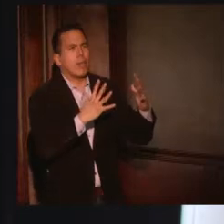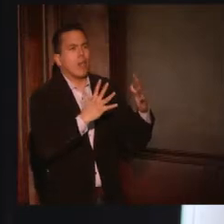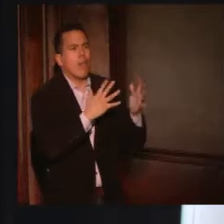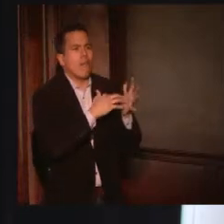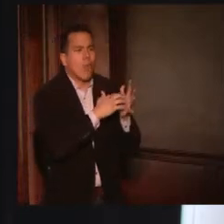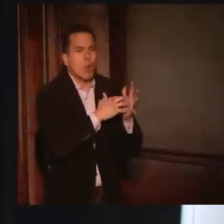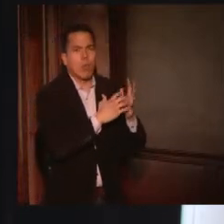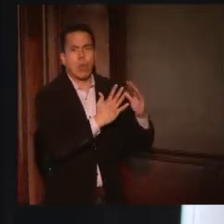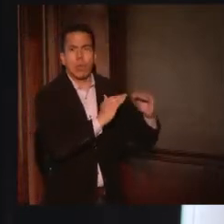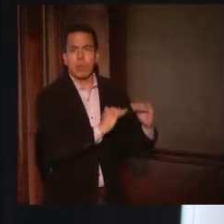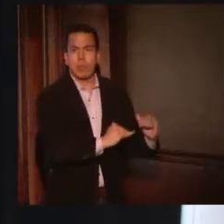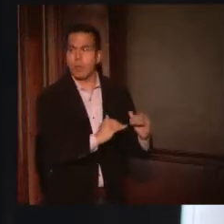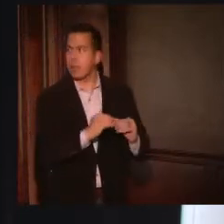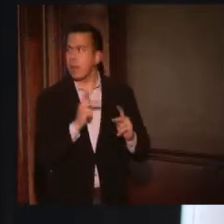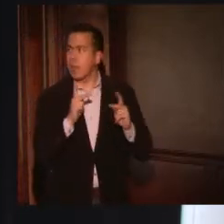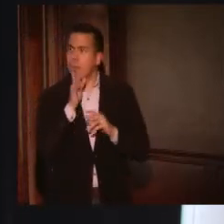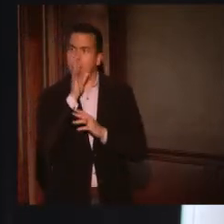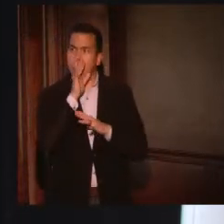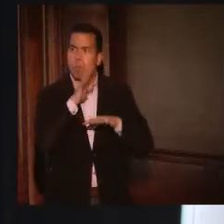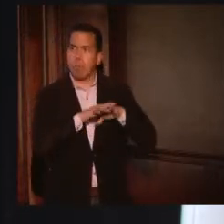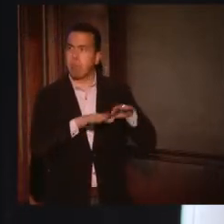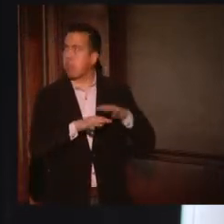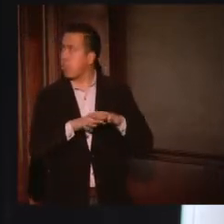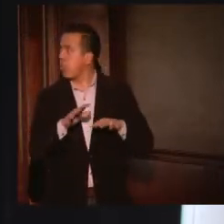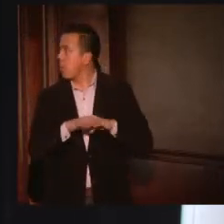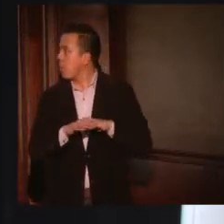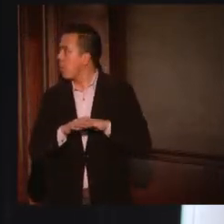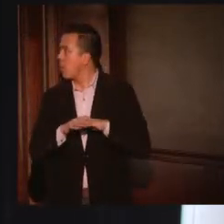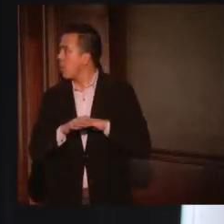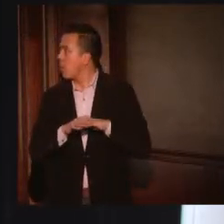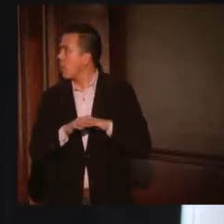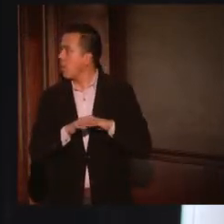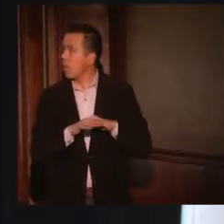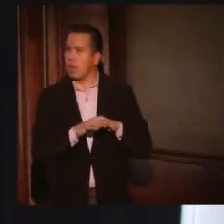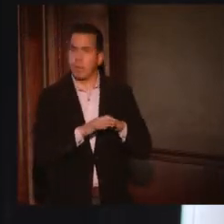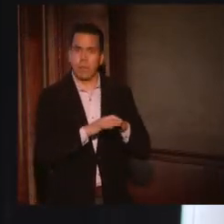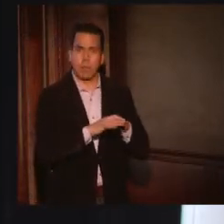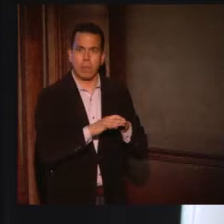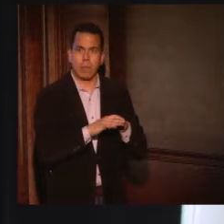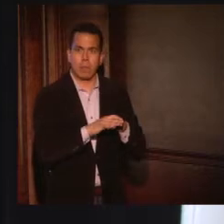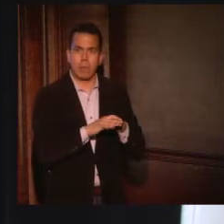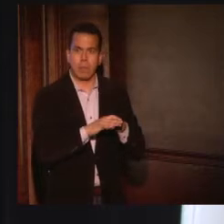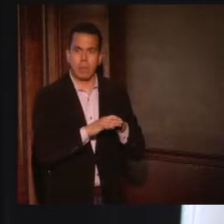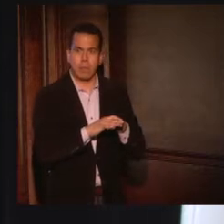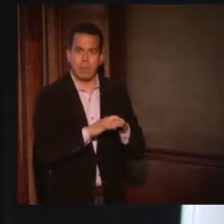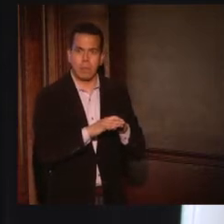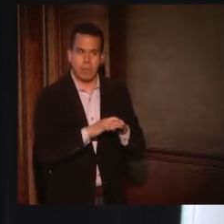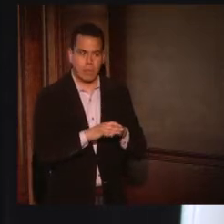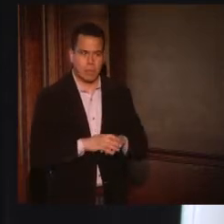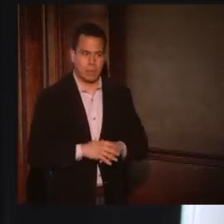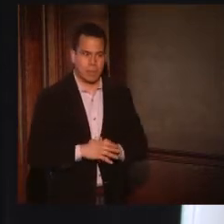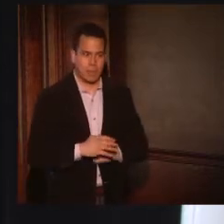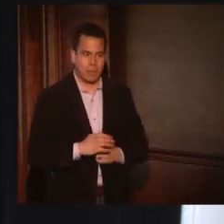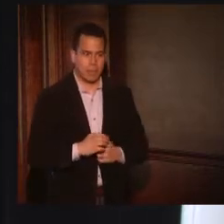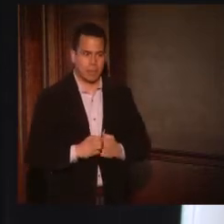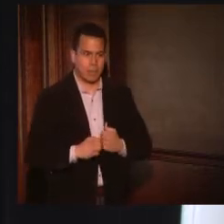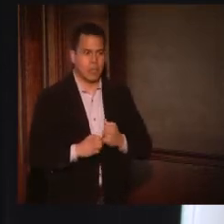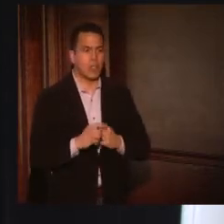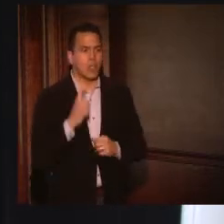familiar. Do you know what her name is? Oh, she does look incredibly familiar, though, doesn't she? I know, I'm like... A little,